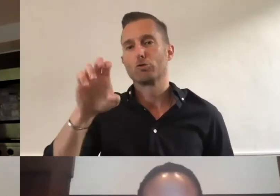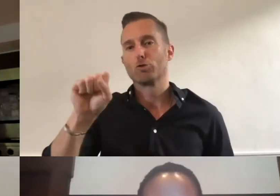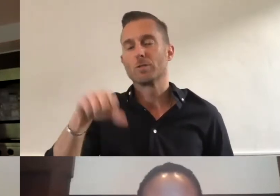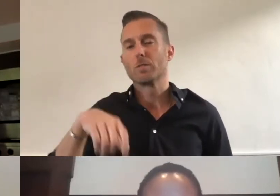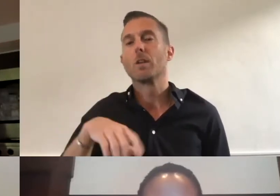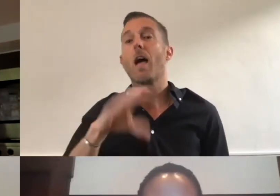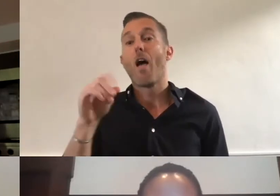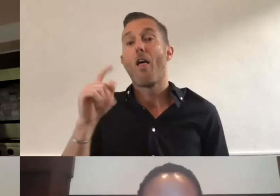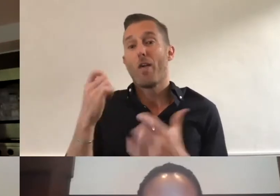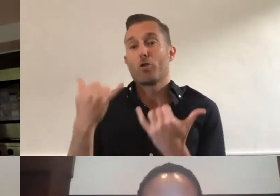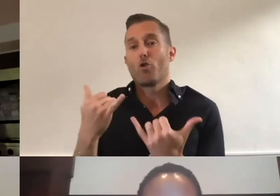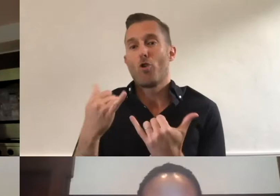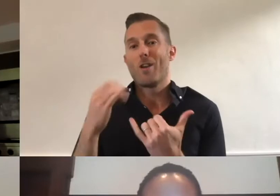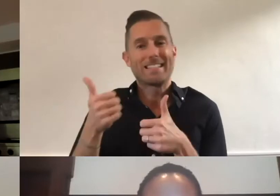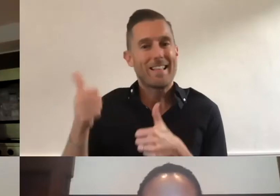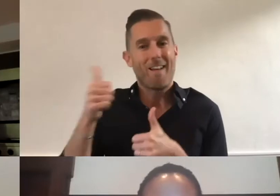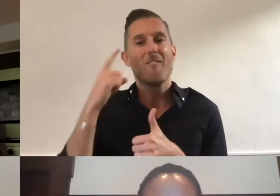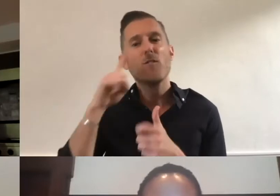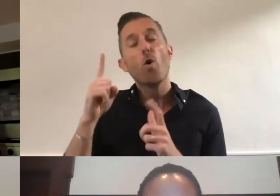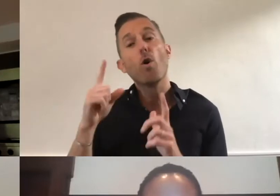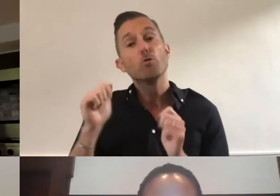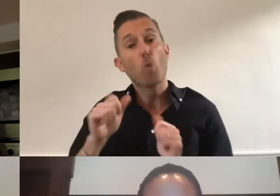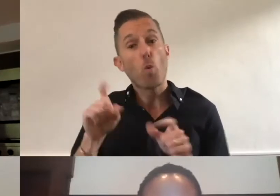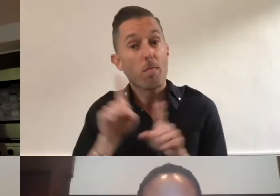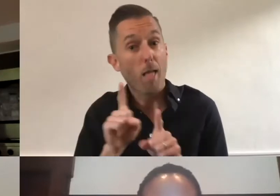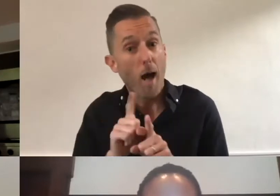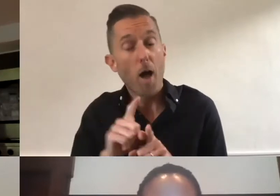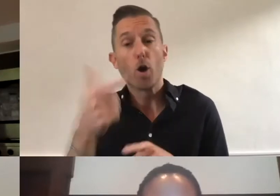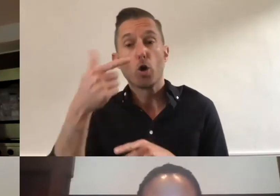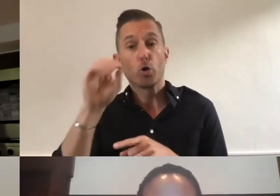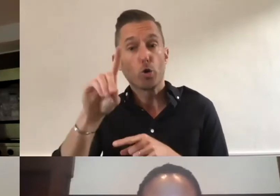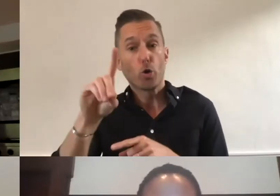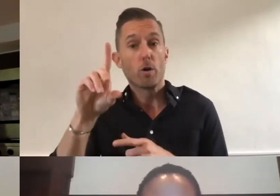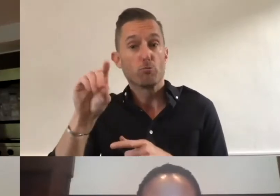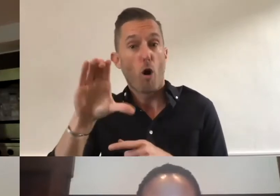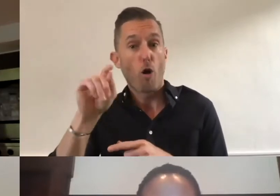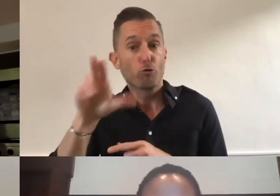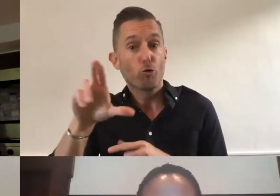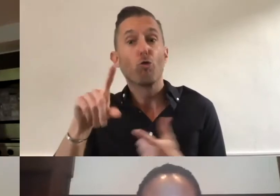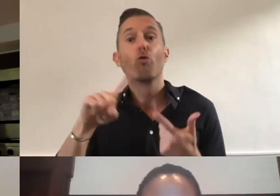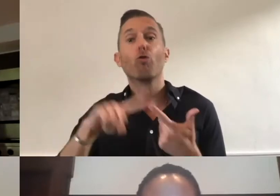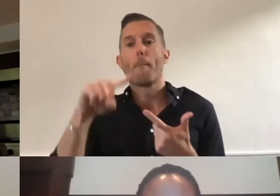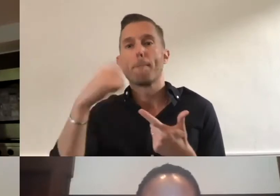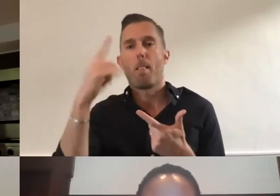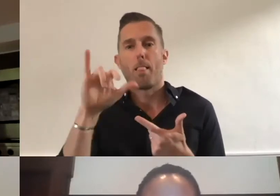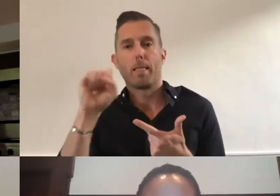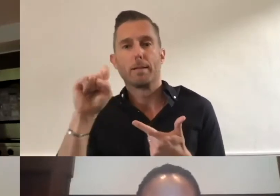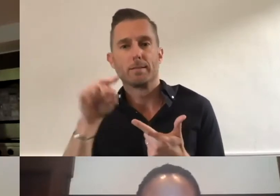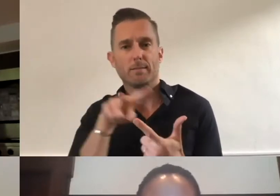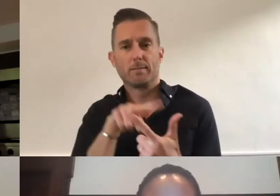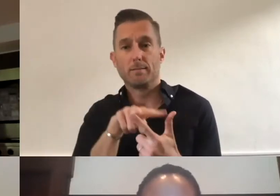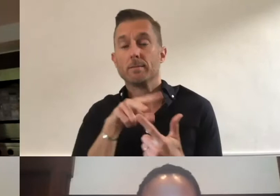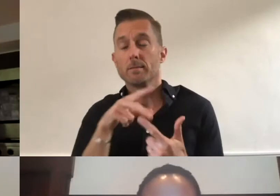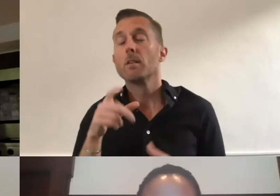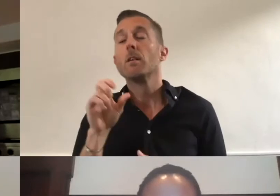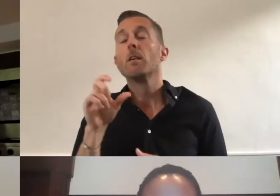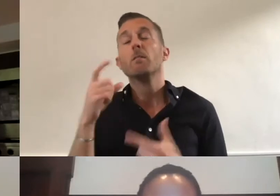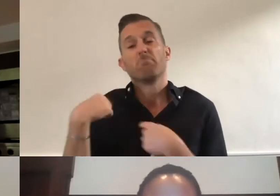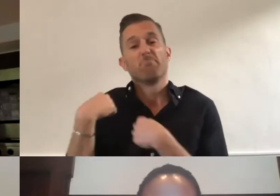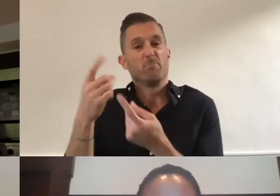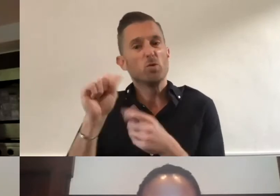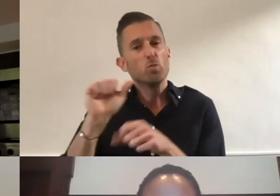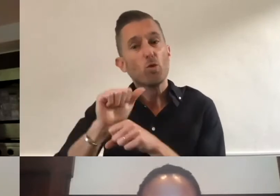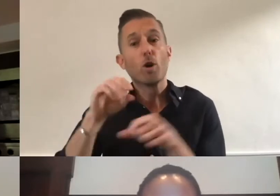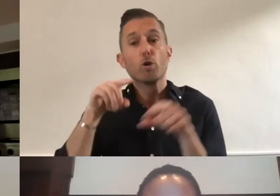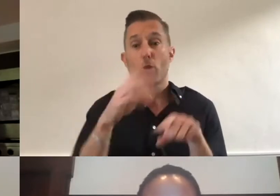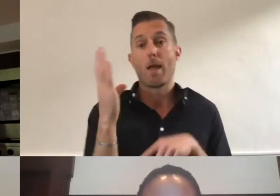current executive for such shows as The Good Doctor and The Blacklist. Over the years, she has worked in daytime and